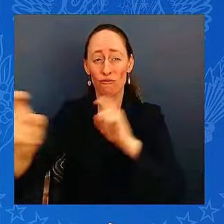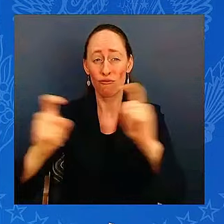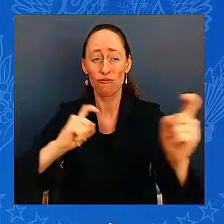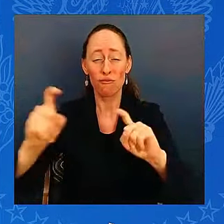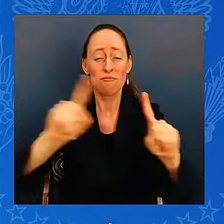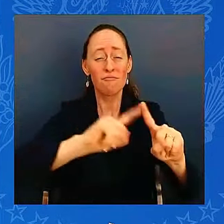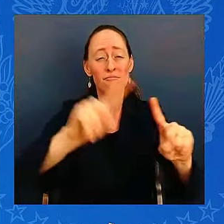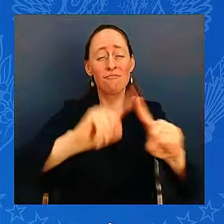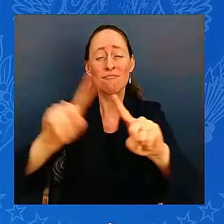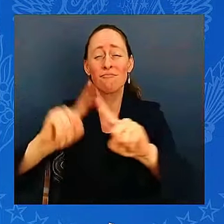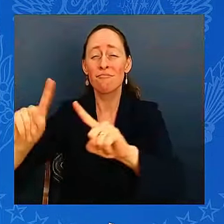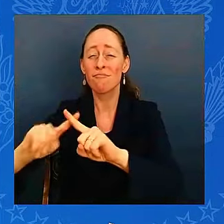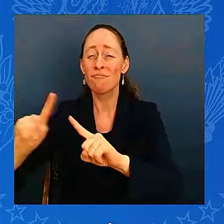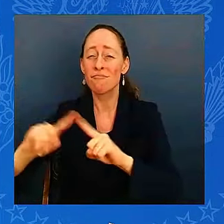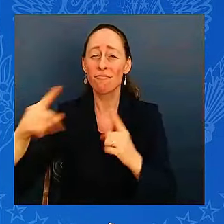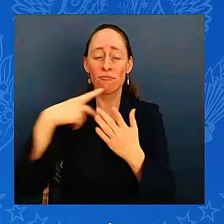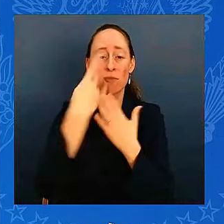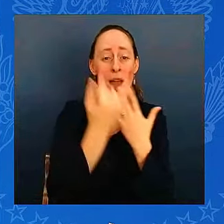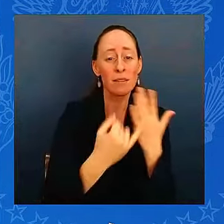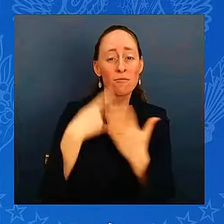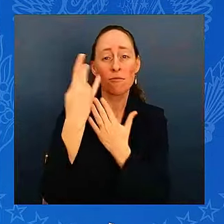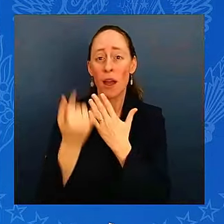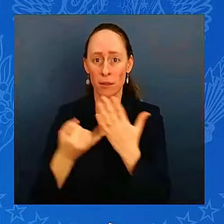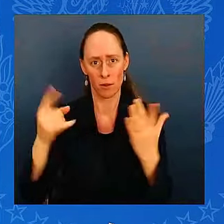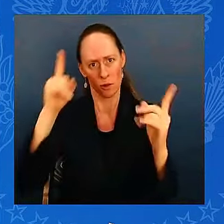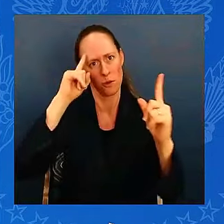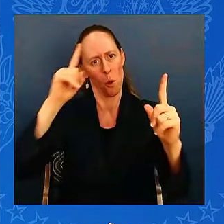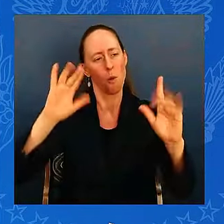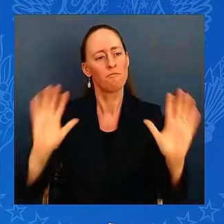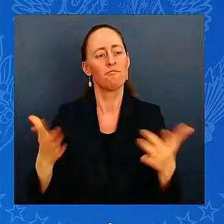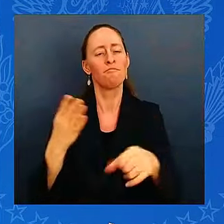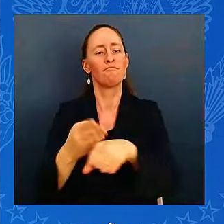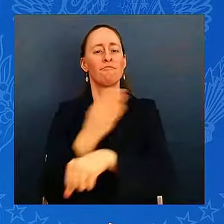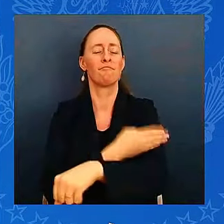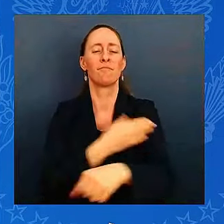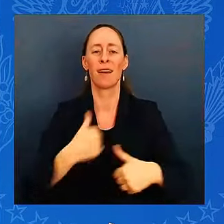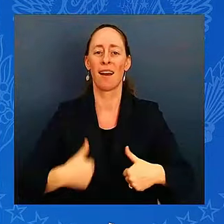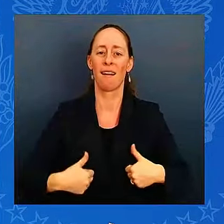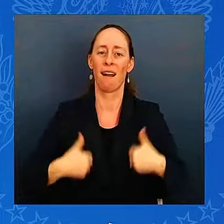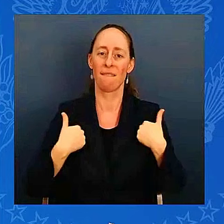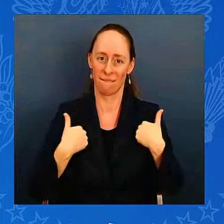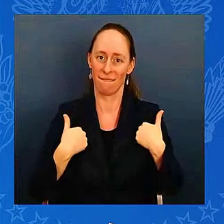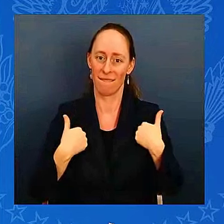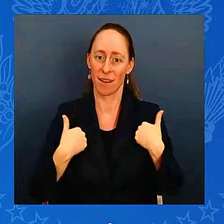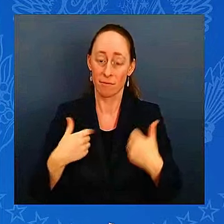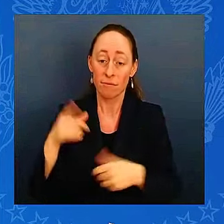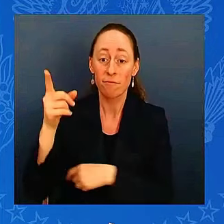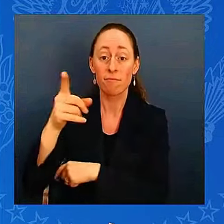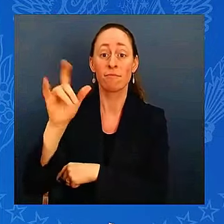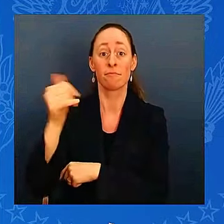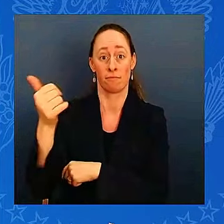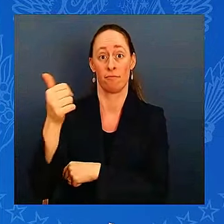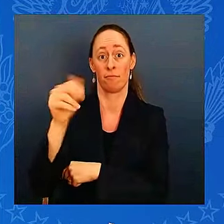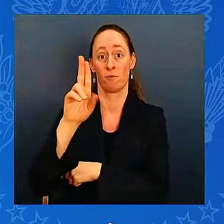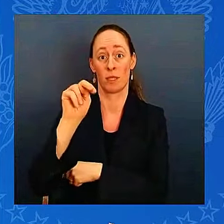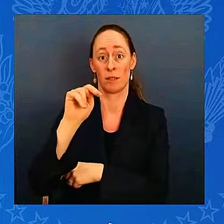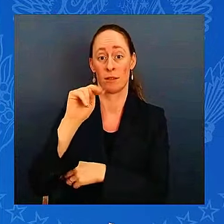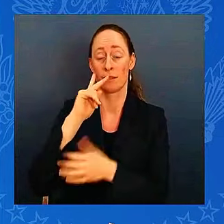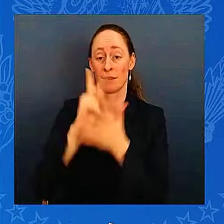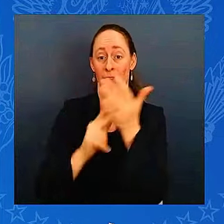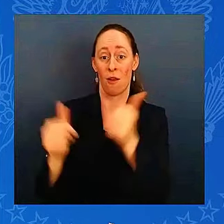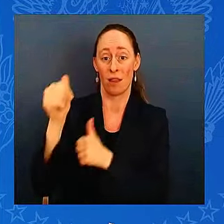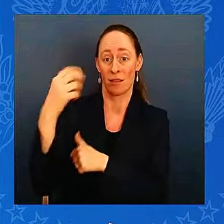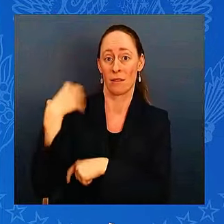lives. He also serves as the UN Secretary General's Special Envoy on